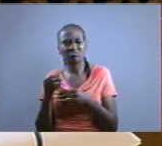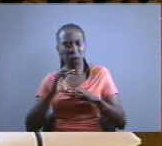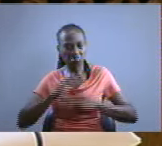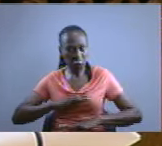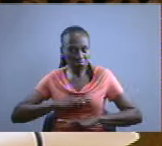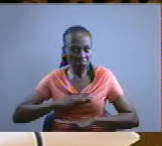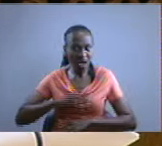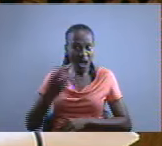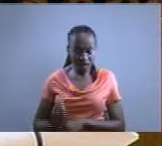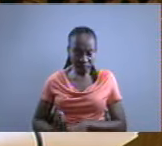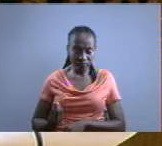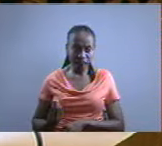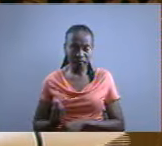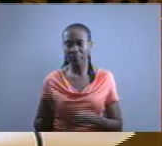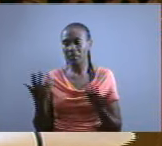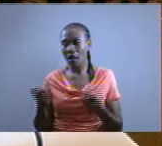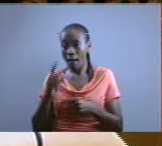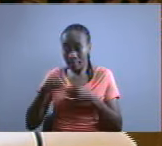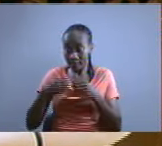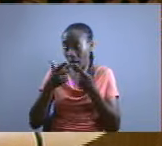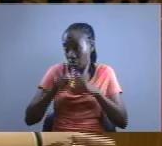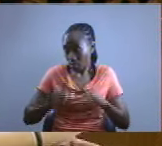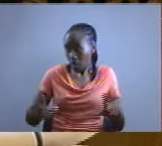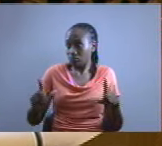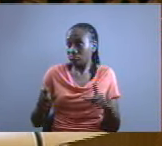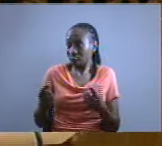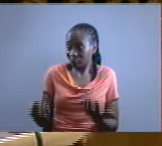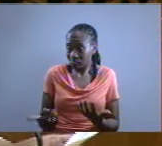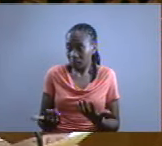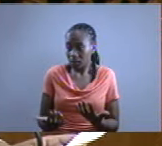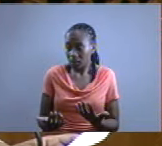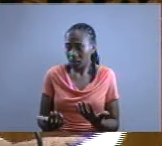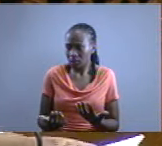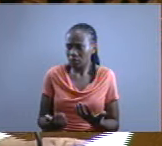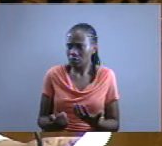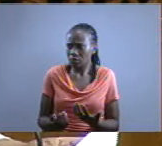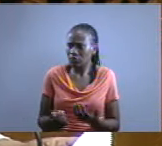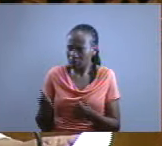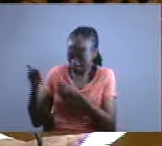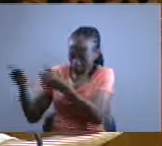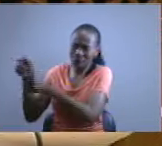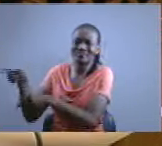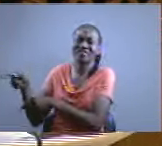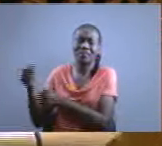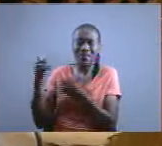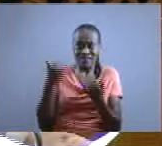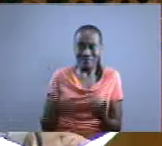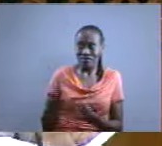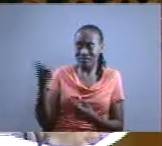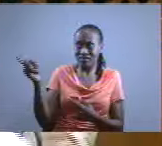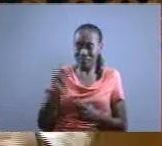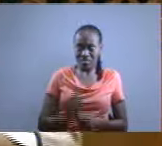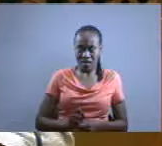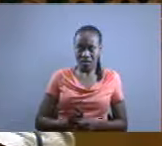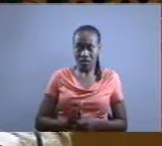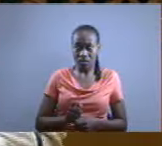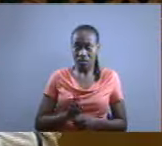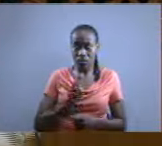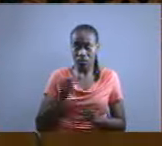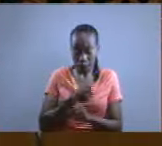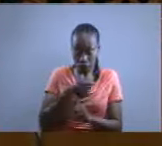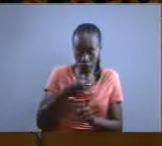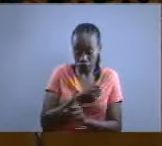platform om jou misnoë te kom. Ek dink dit is opportunistiek. Baie dankie, adjunct